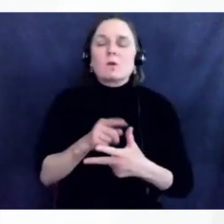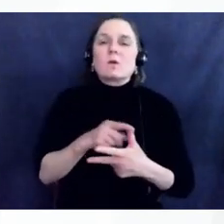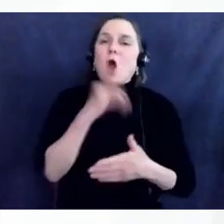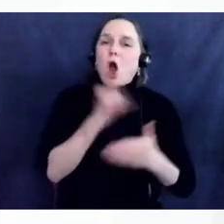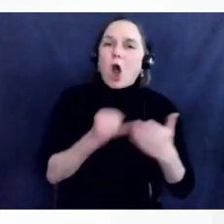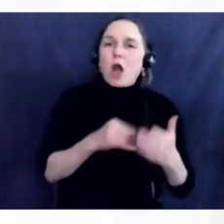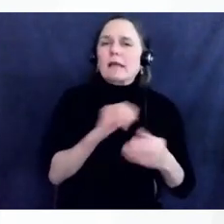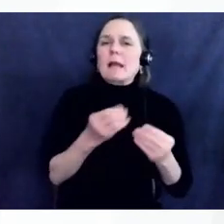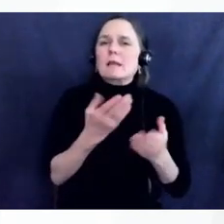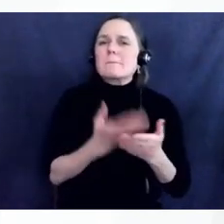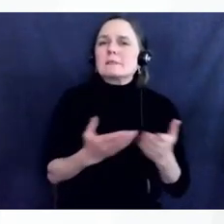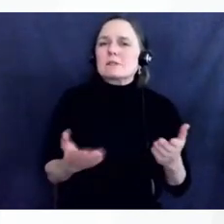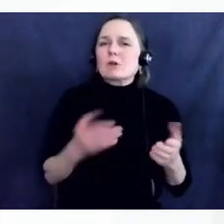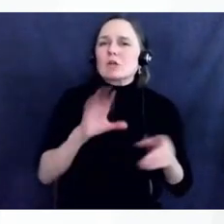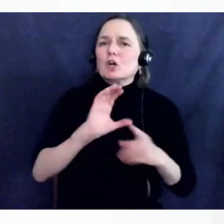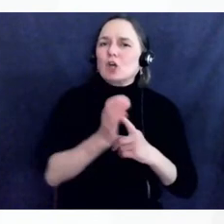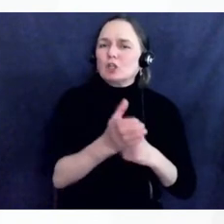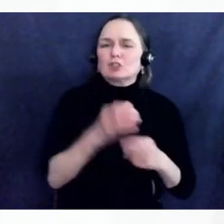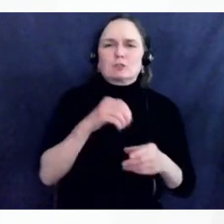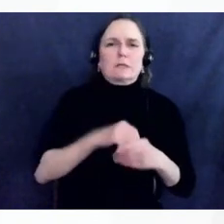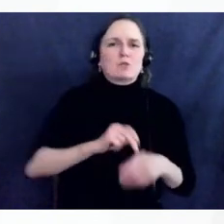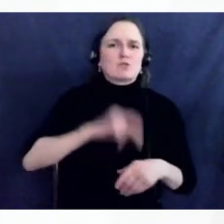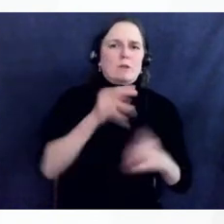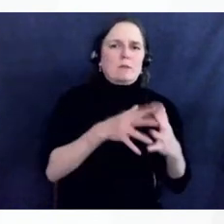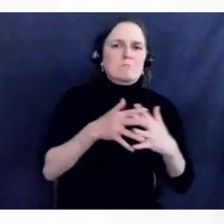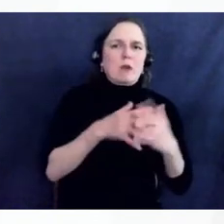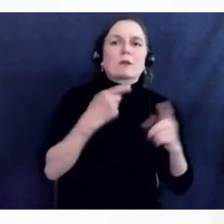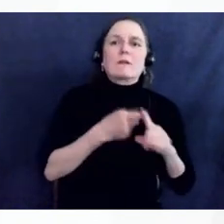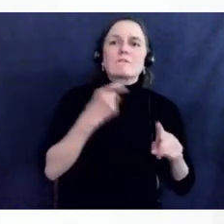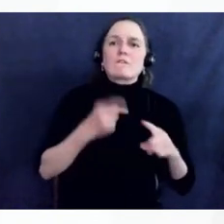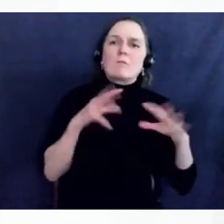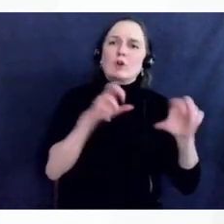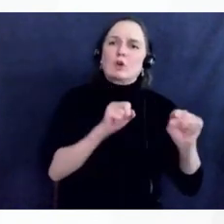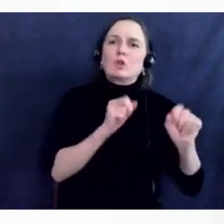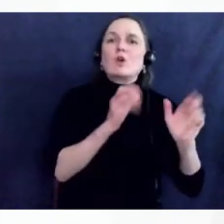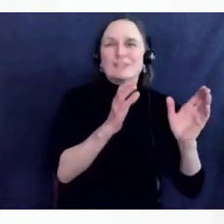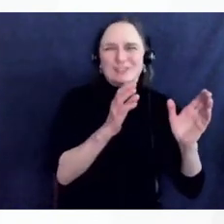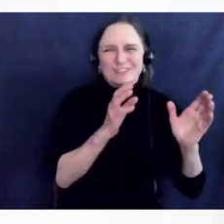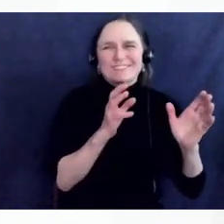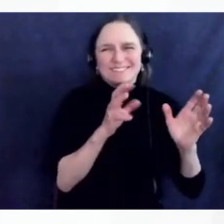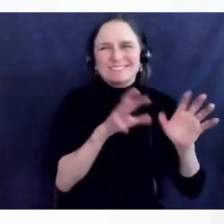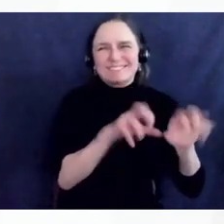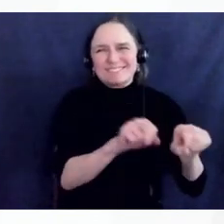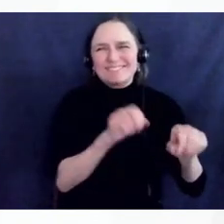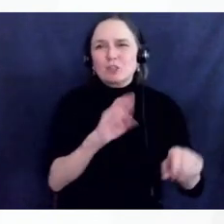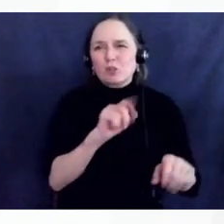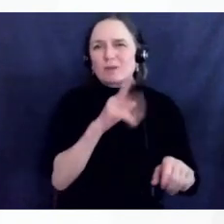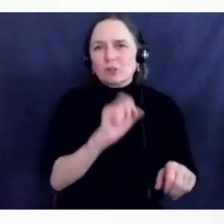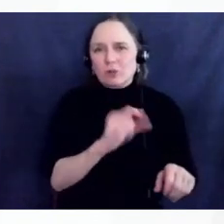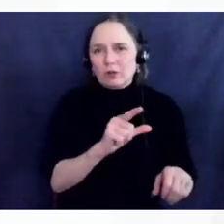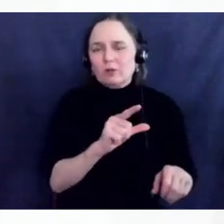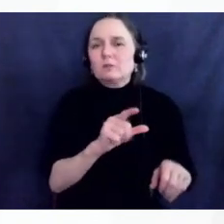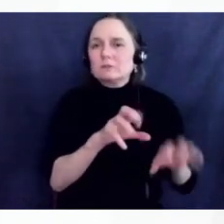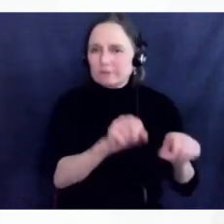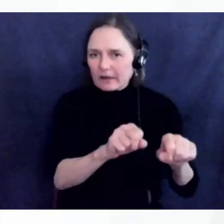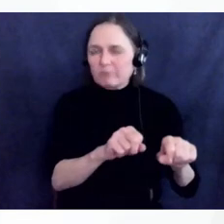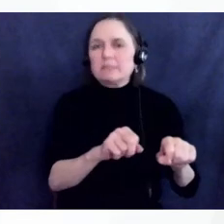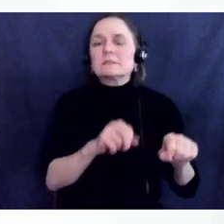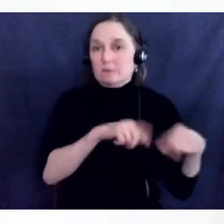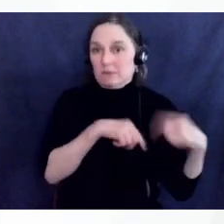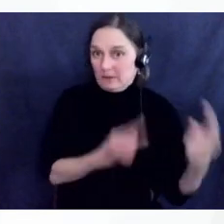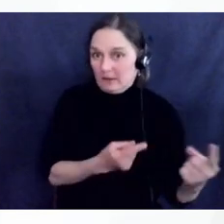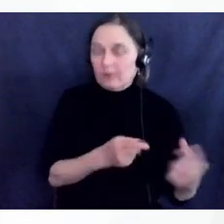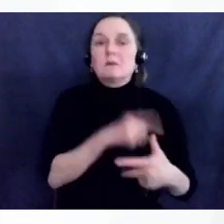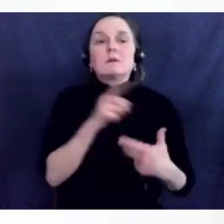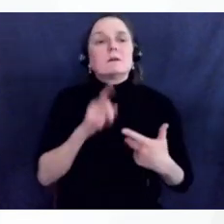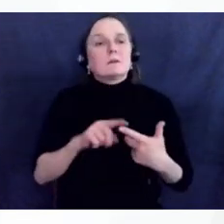from colonial settlement to the mid-20th century, the theories and objects of media studies, and the construction of